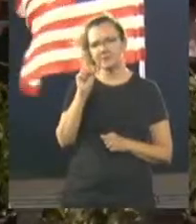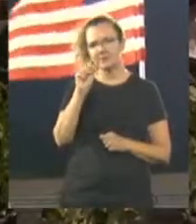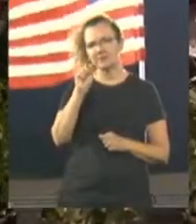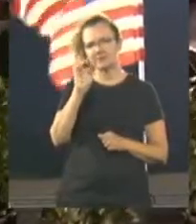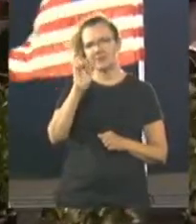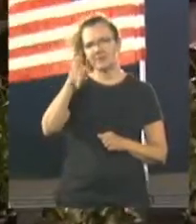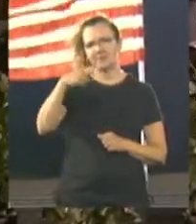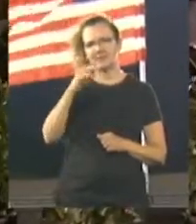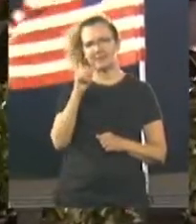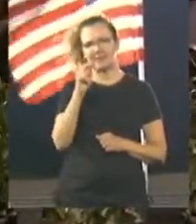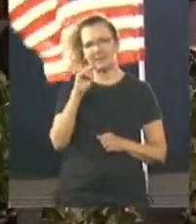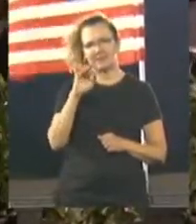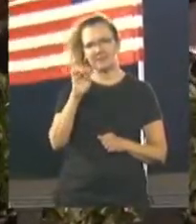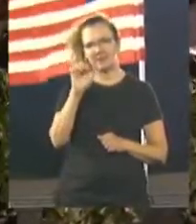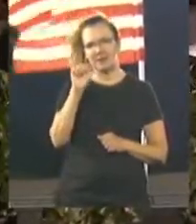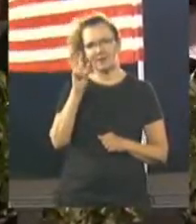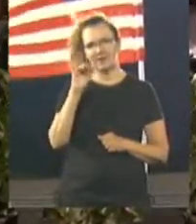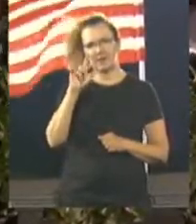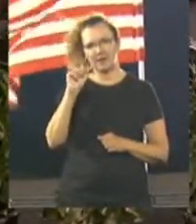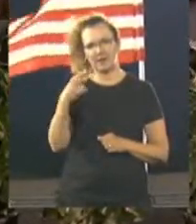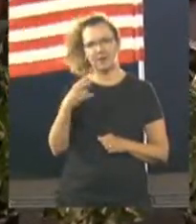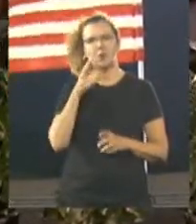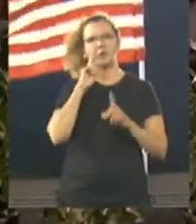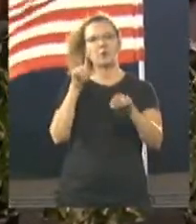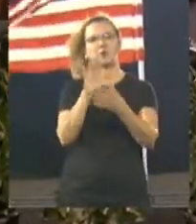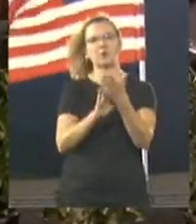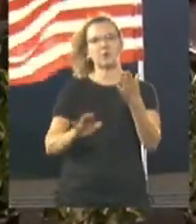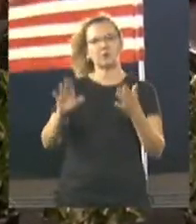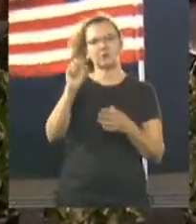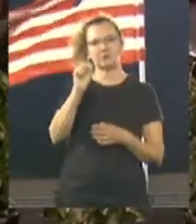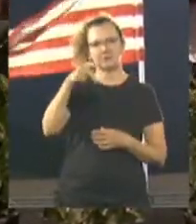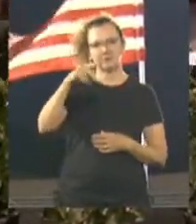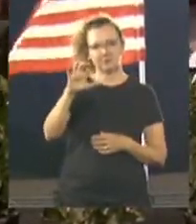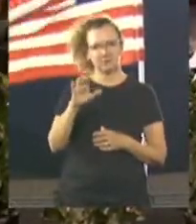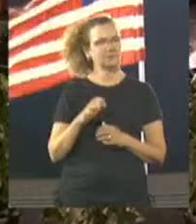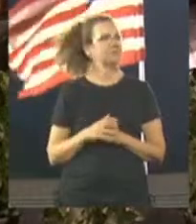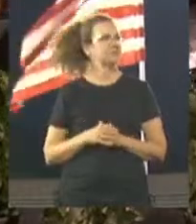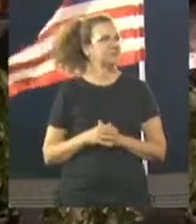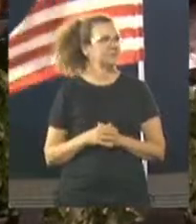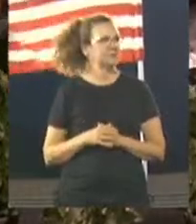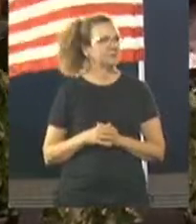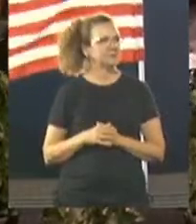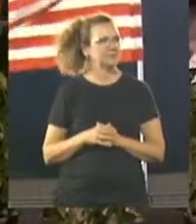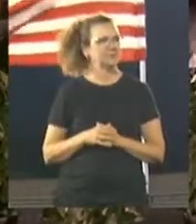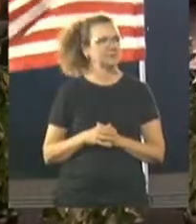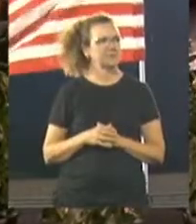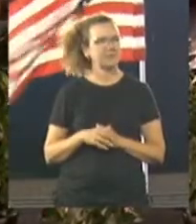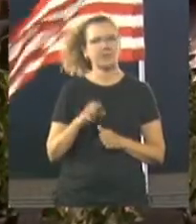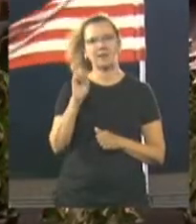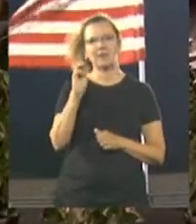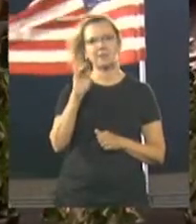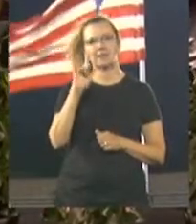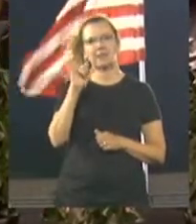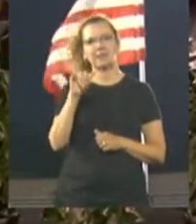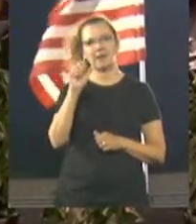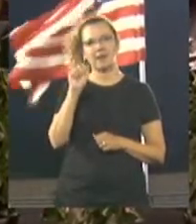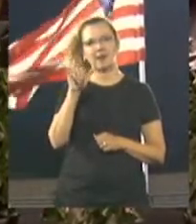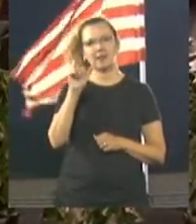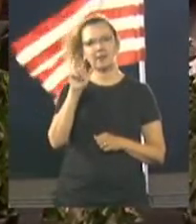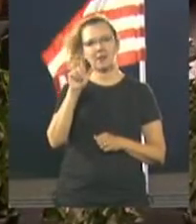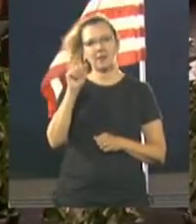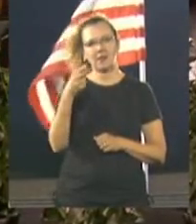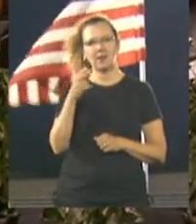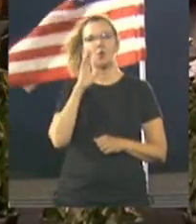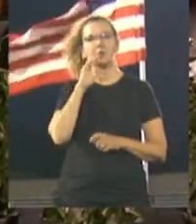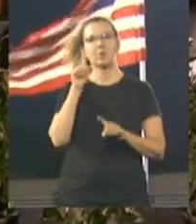Stephanie Avila will be attending St. Philip's College. Emily Ayala will be